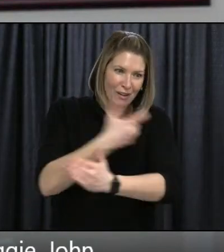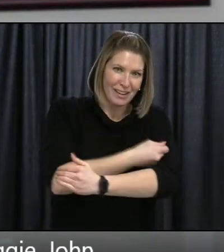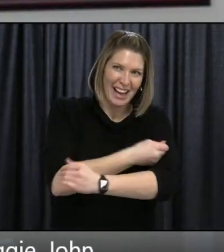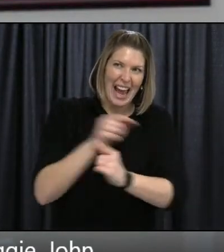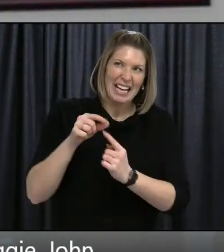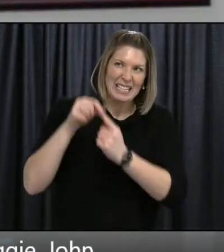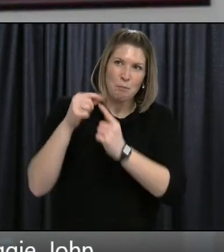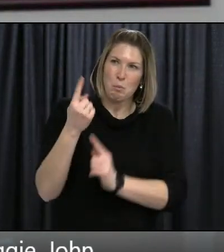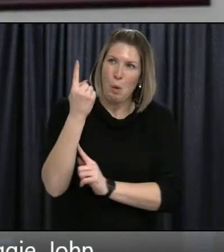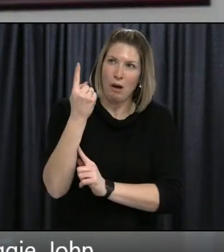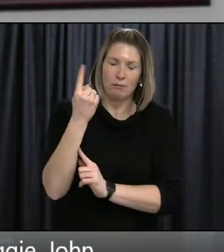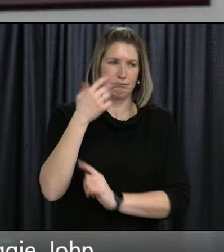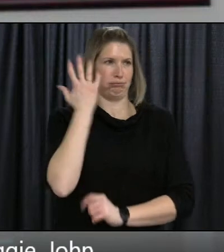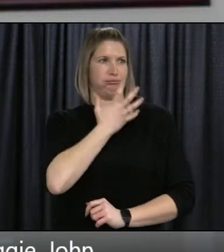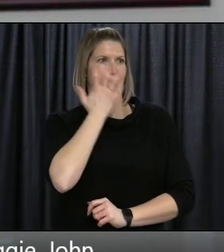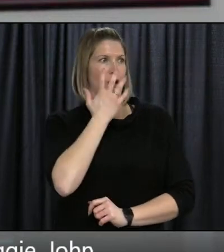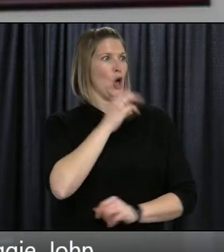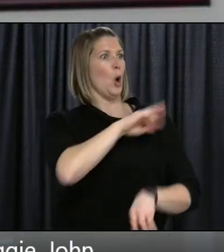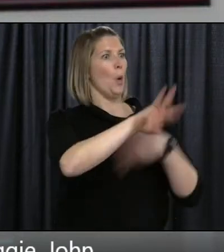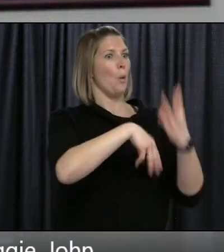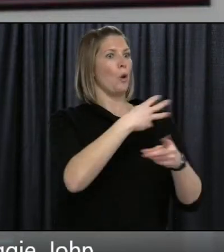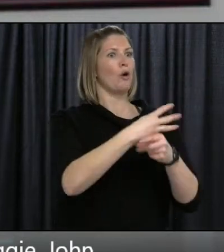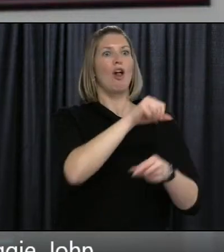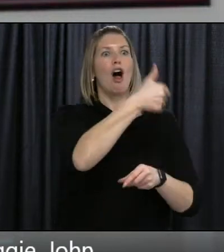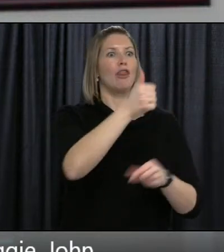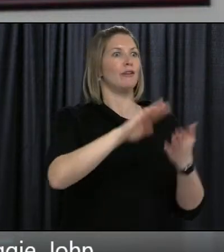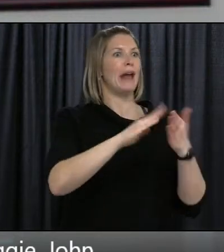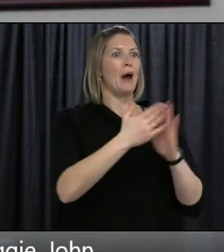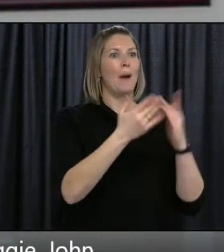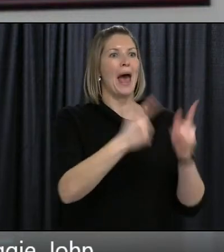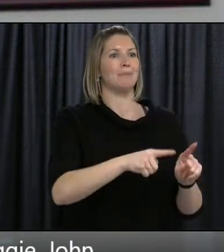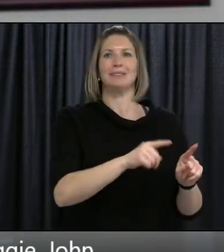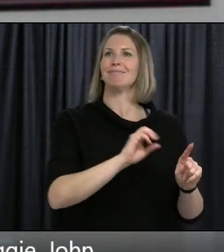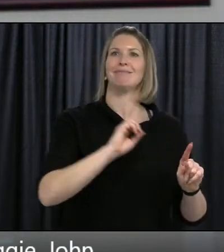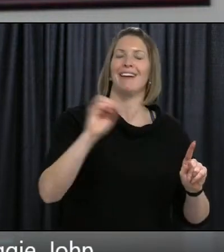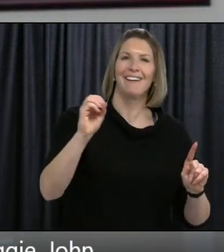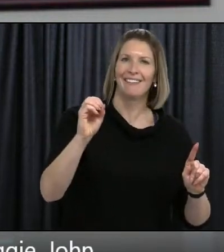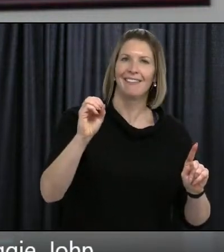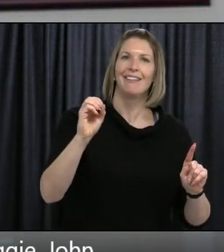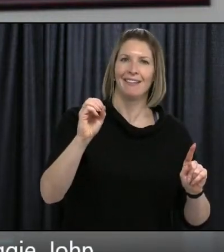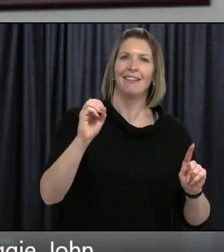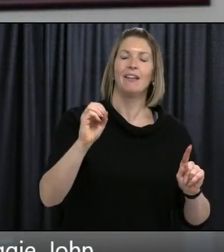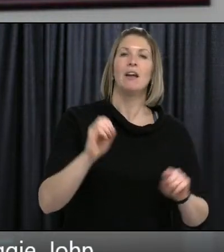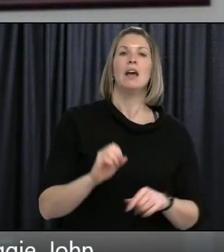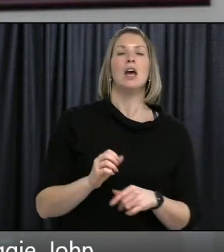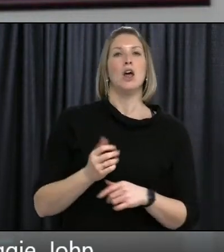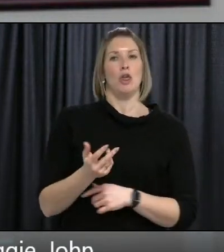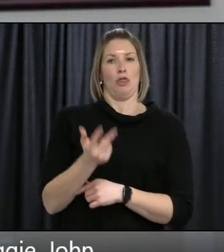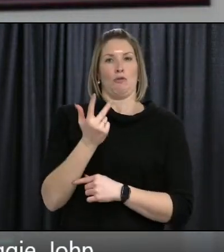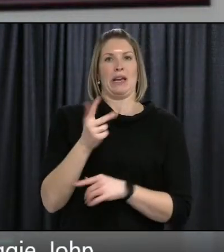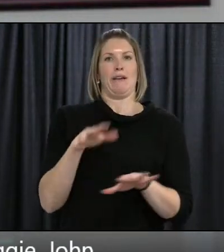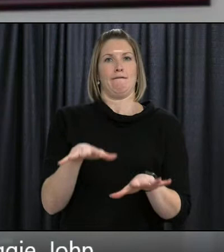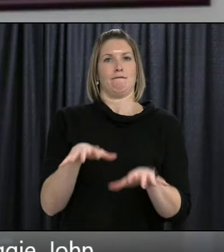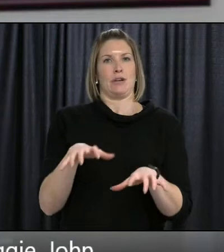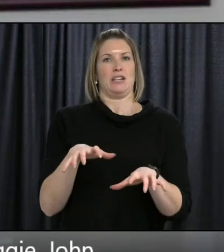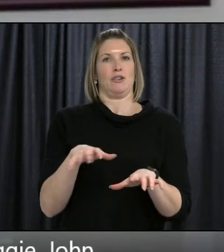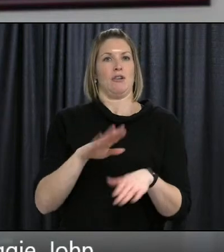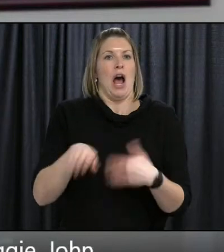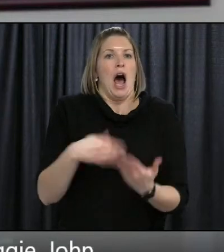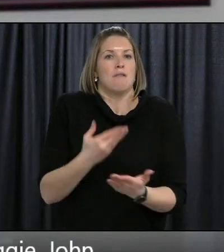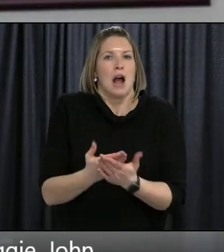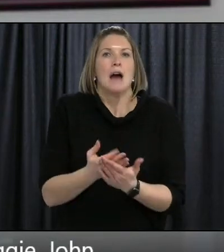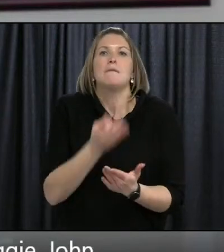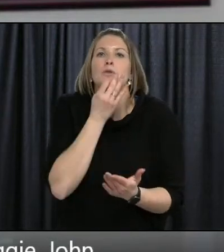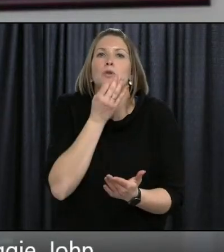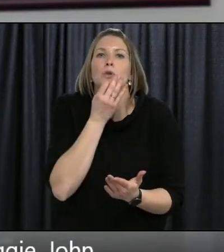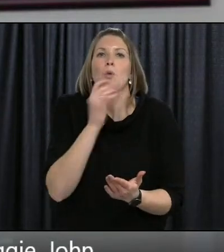obviously ecstatic with it. We have freezers arriving in Labrador City and in St. Anthony within the next